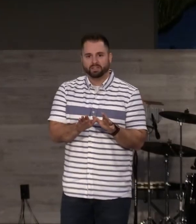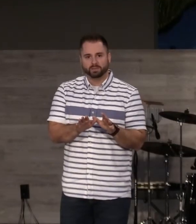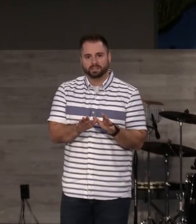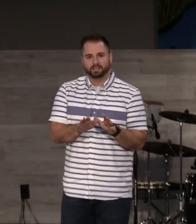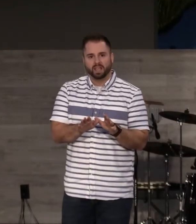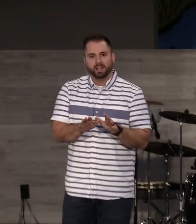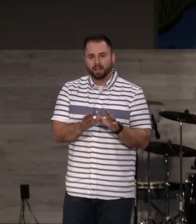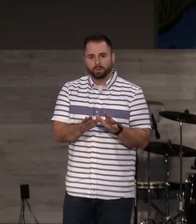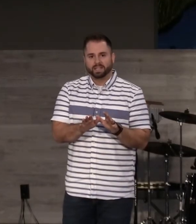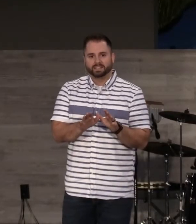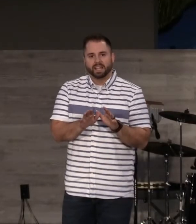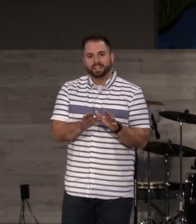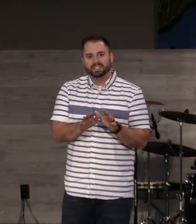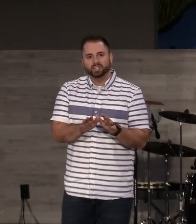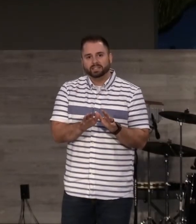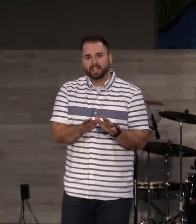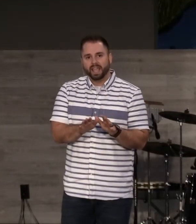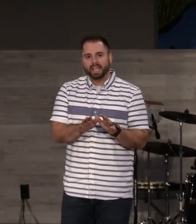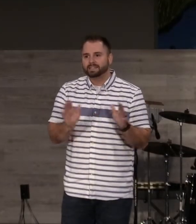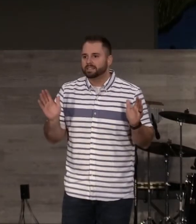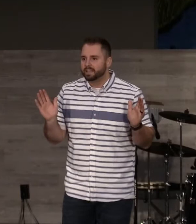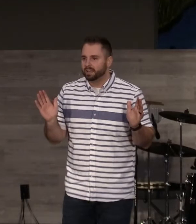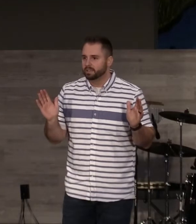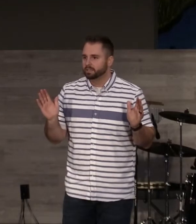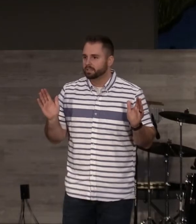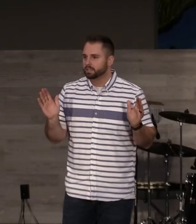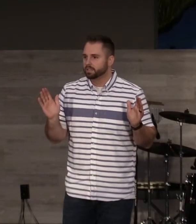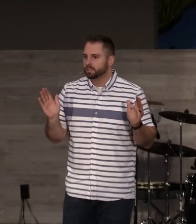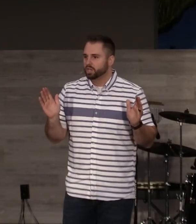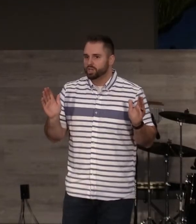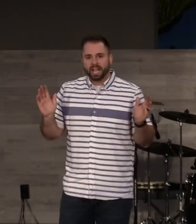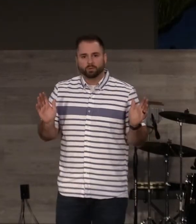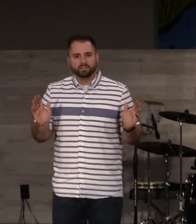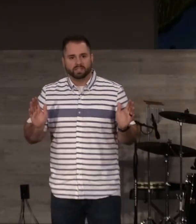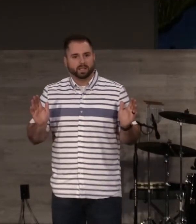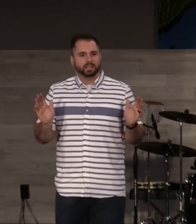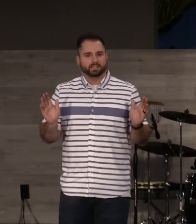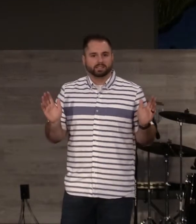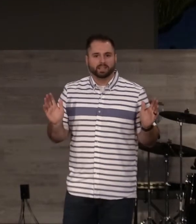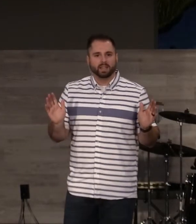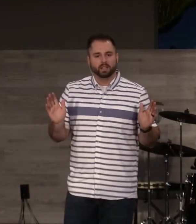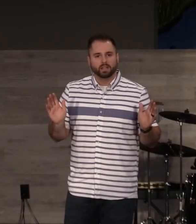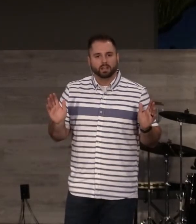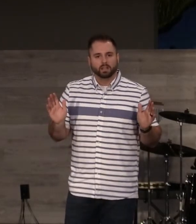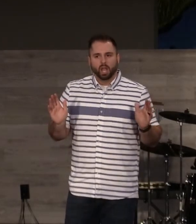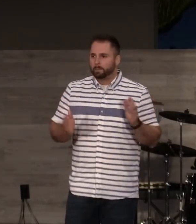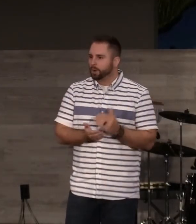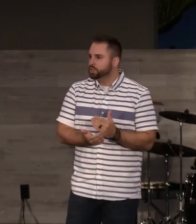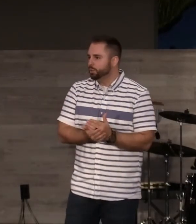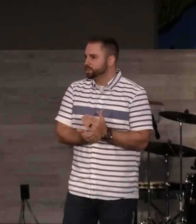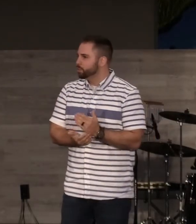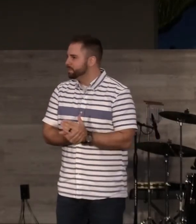in the path of repentance doesn't just say, is it a sin? Should I get rid of this because it's a sin?